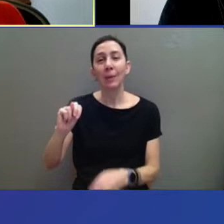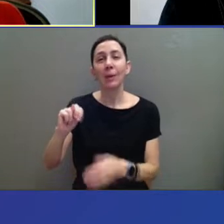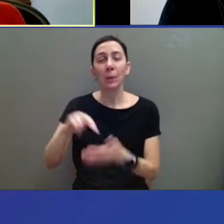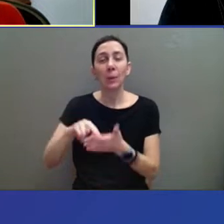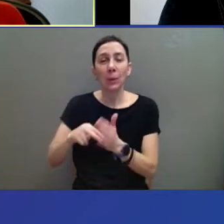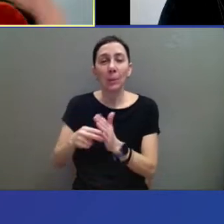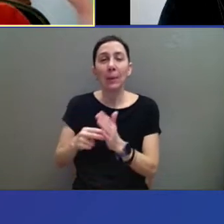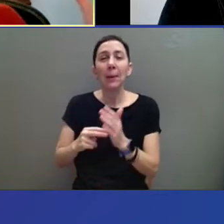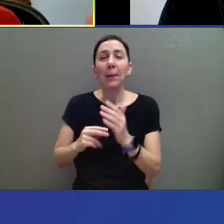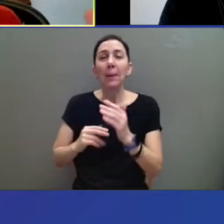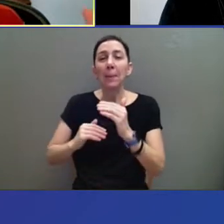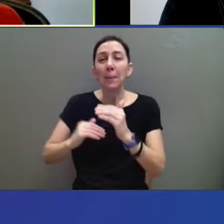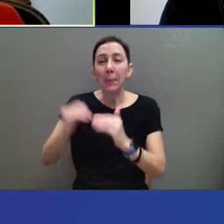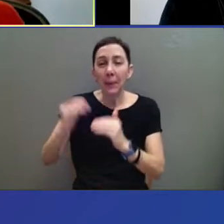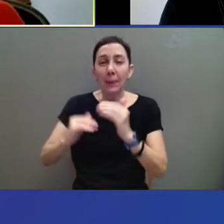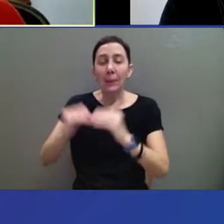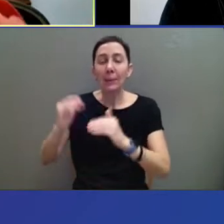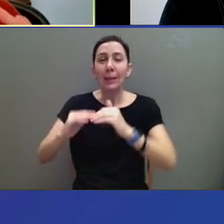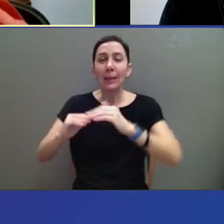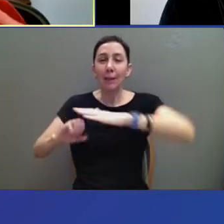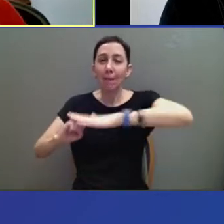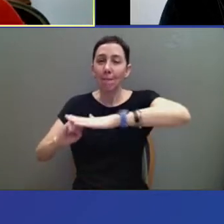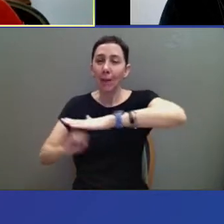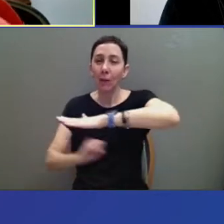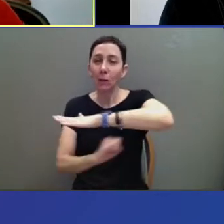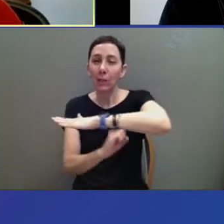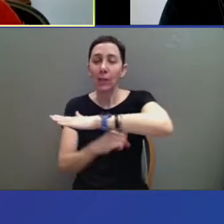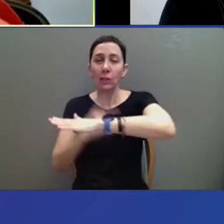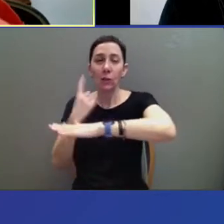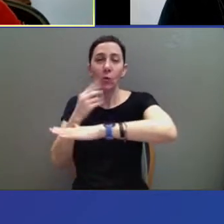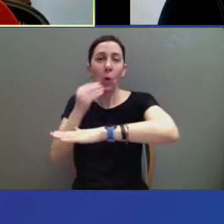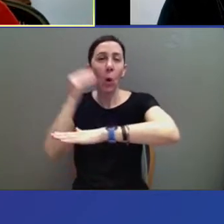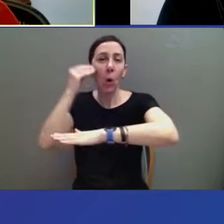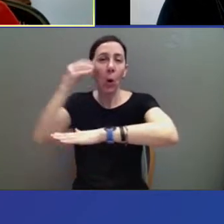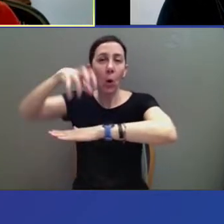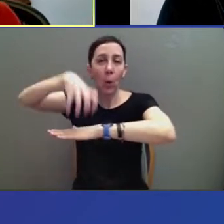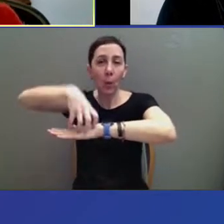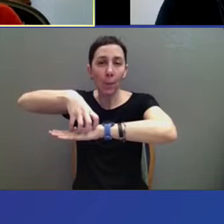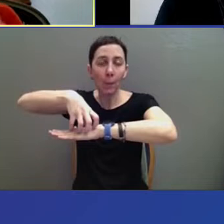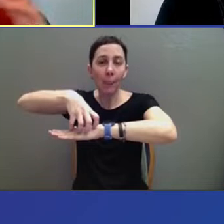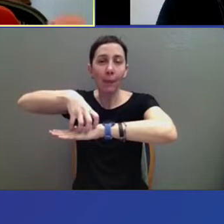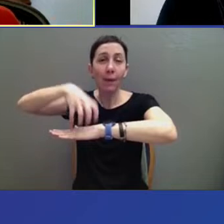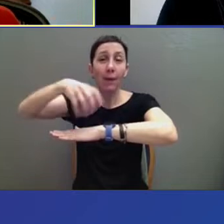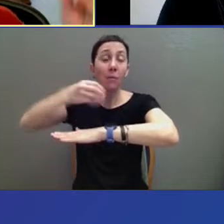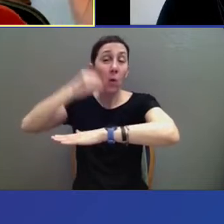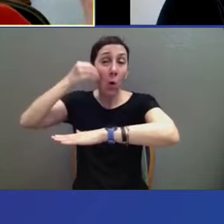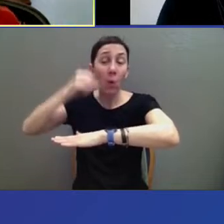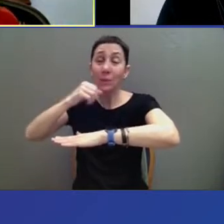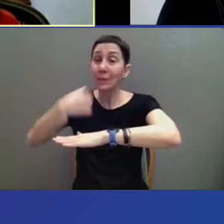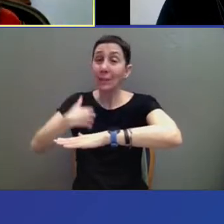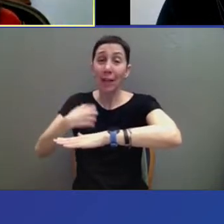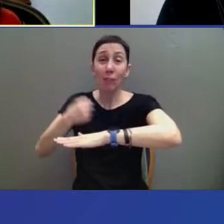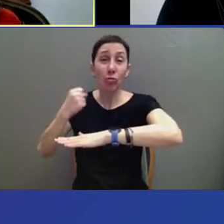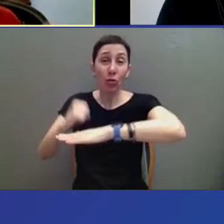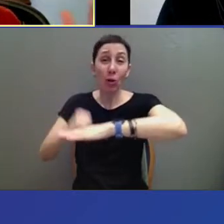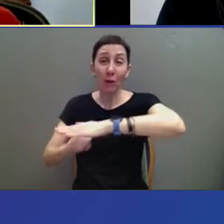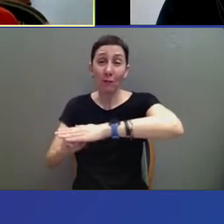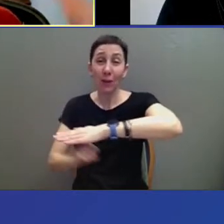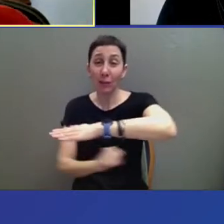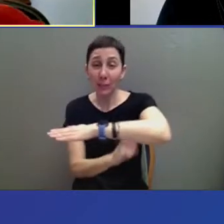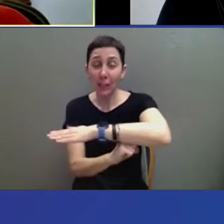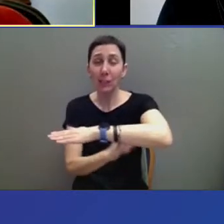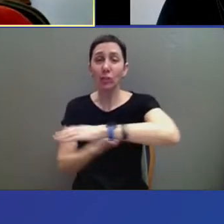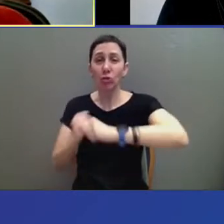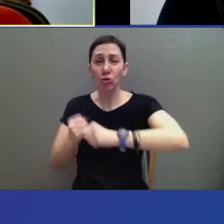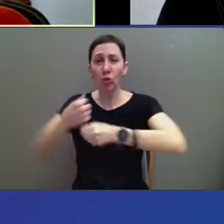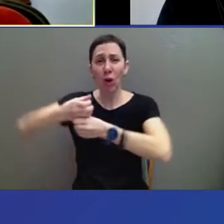the foundation of a home. So if you don't have a strong foundation, strong beams, strong joints, then